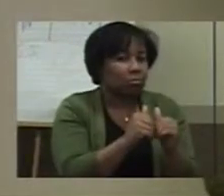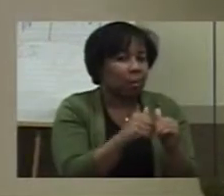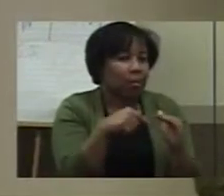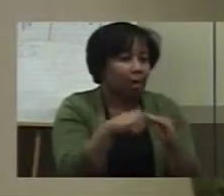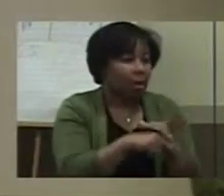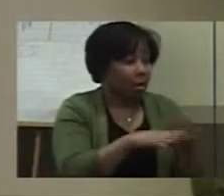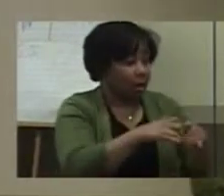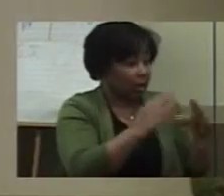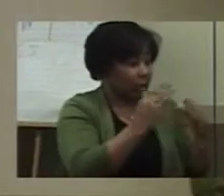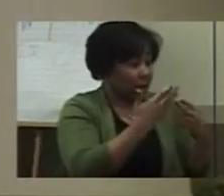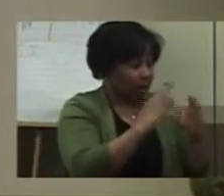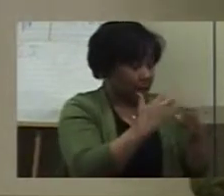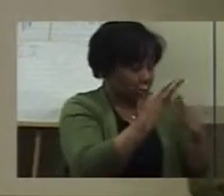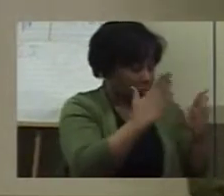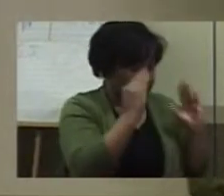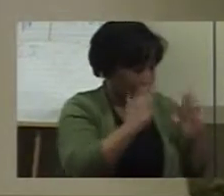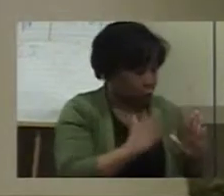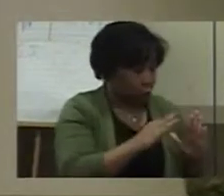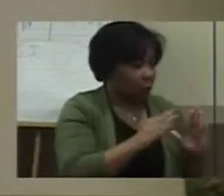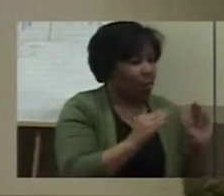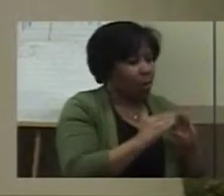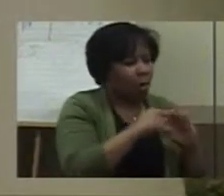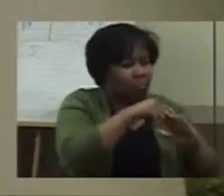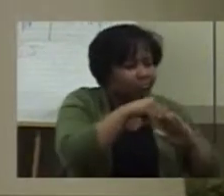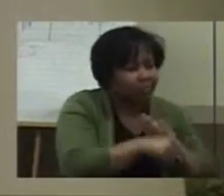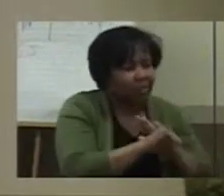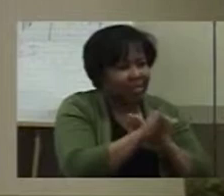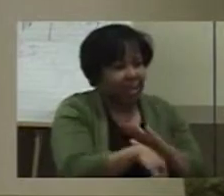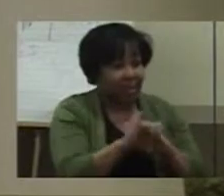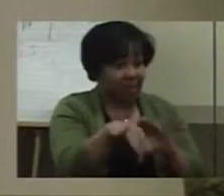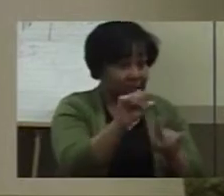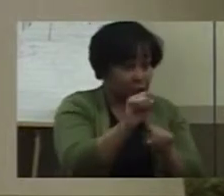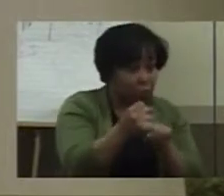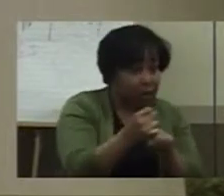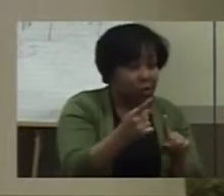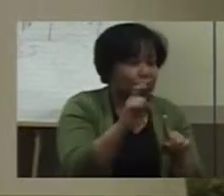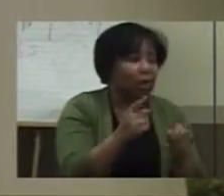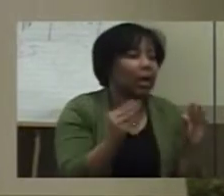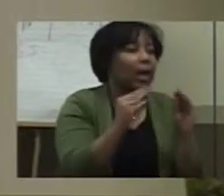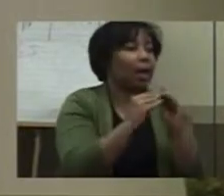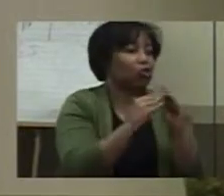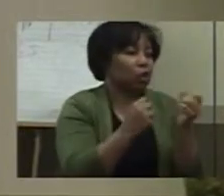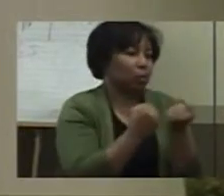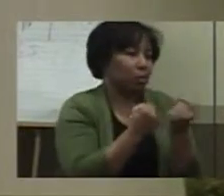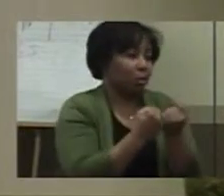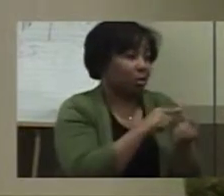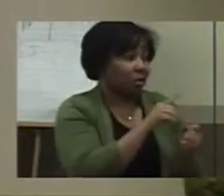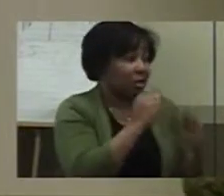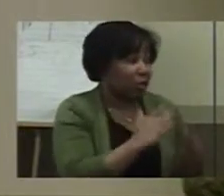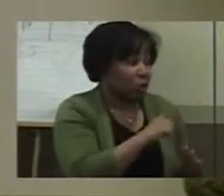the classroom teacher if that's the situation. You need extra support.